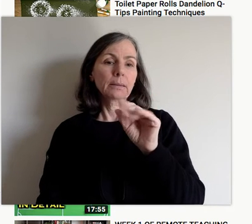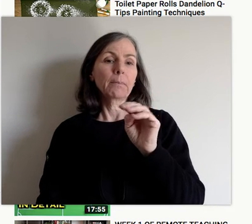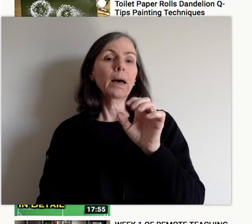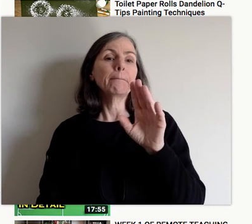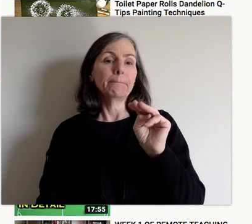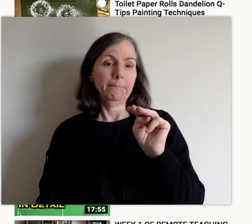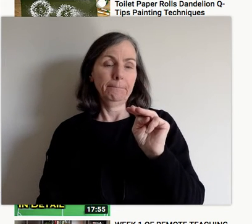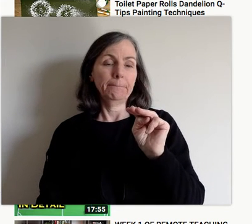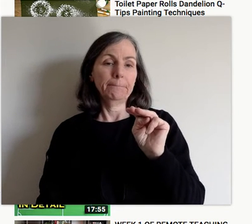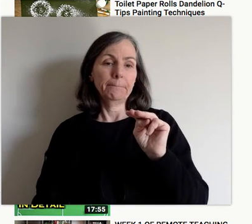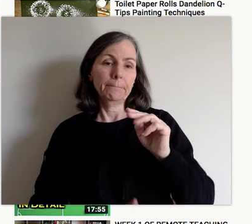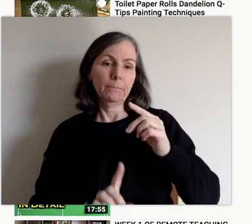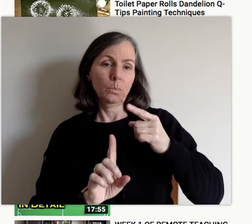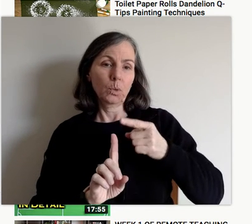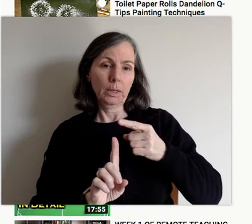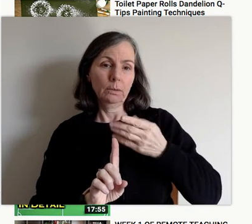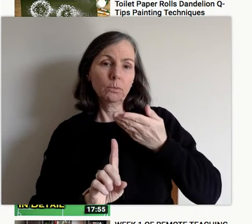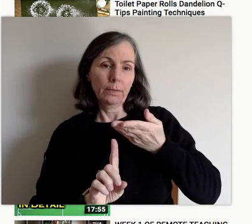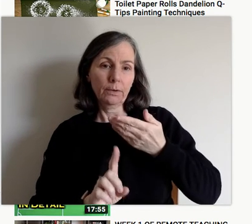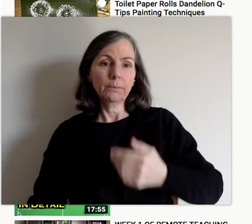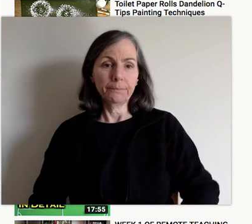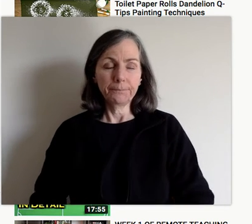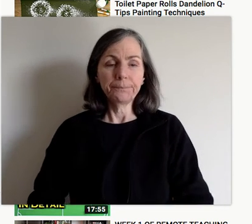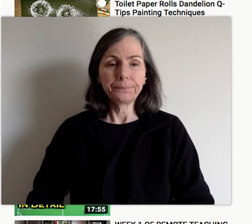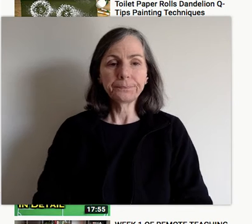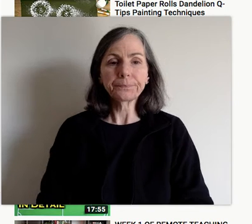maximum point.